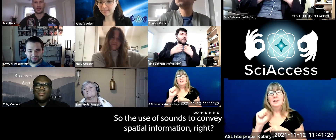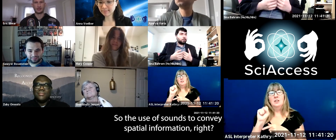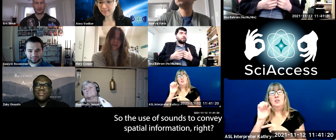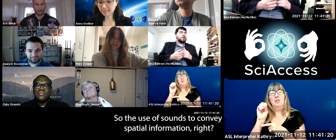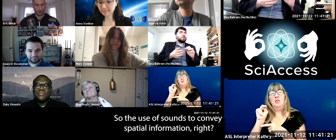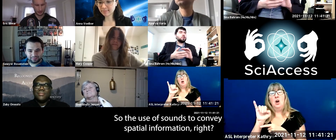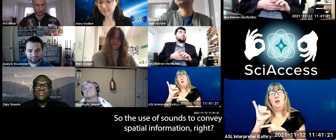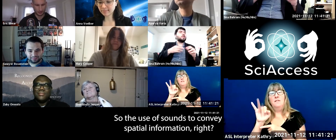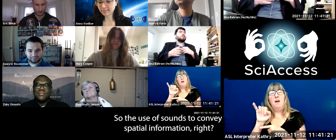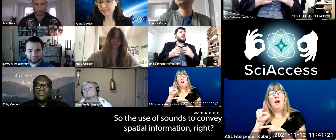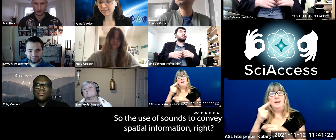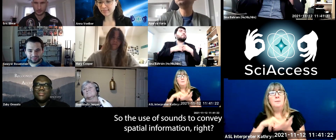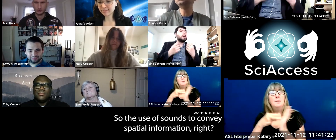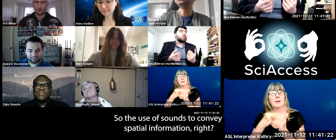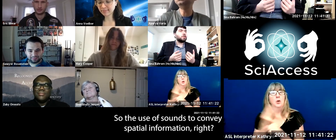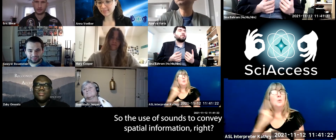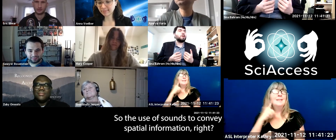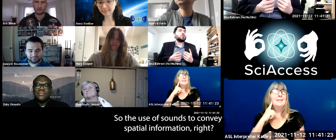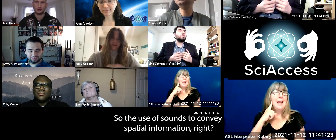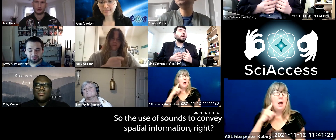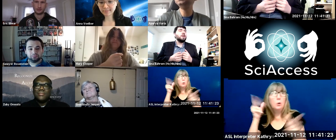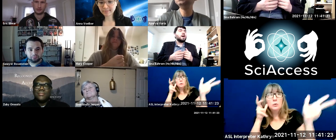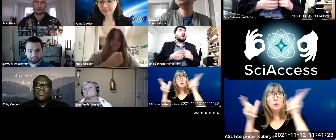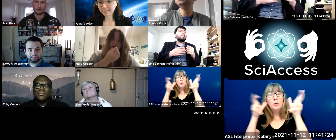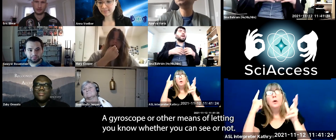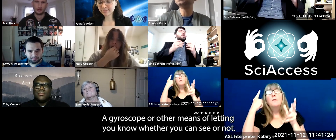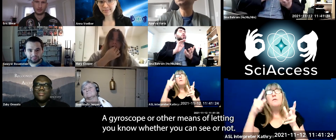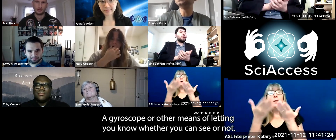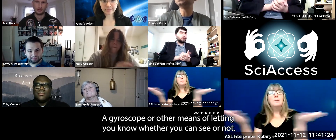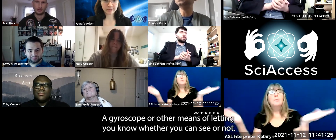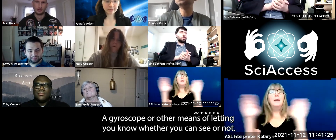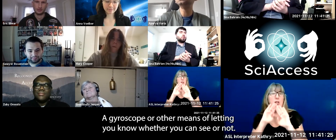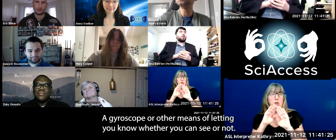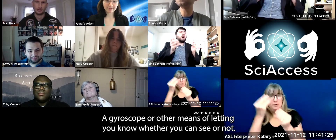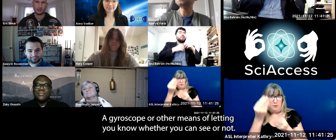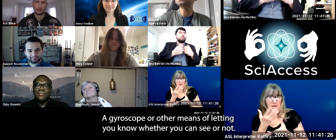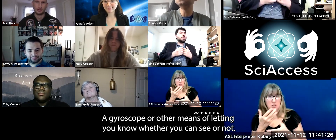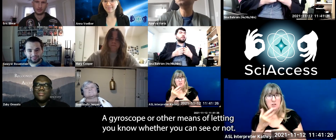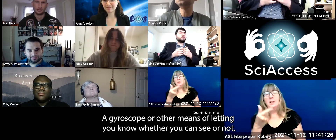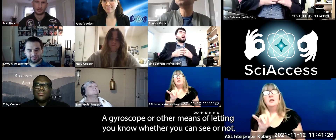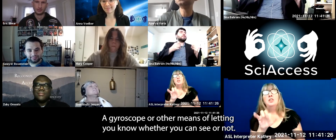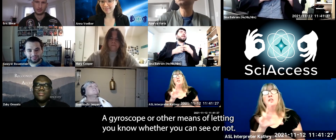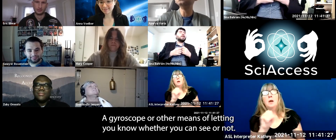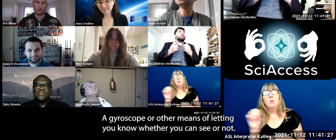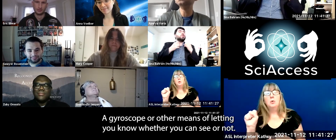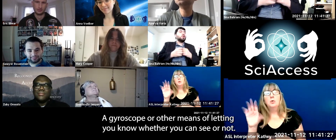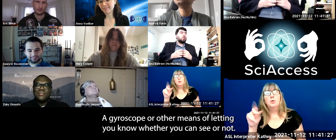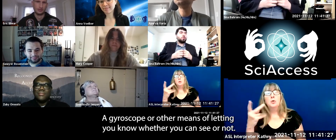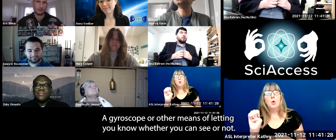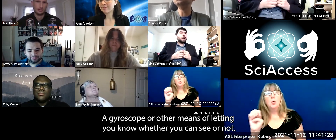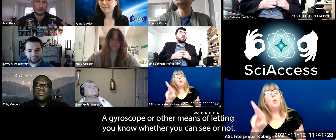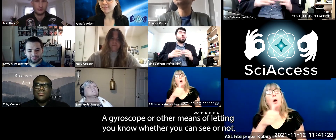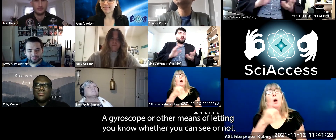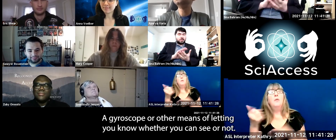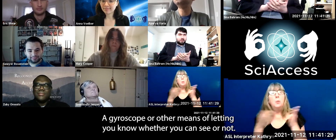of sounds to convey spatial information, right? A gyroscope or other means of letting you